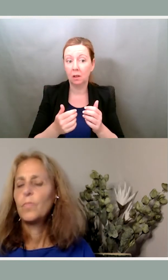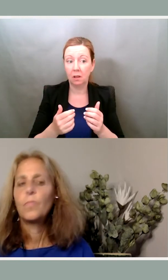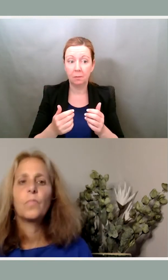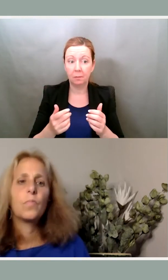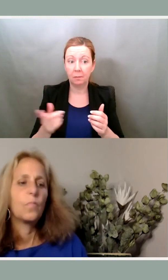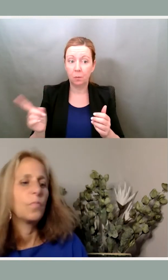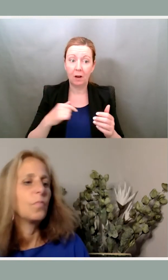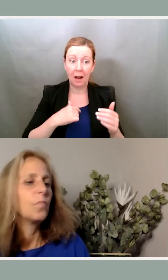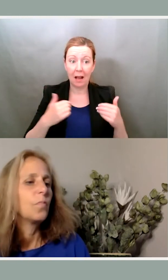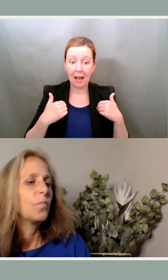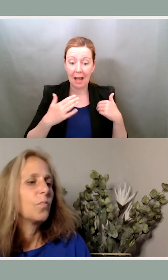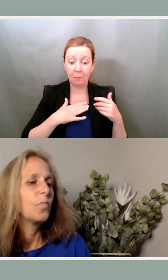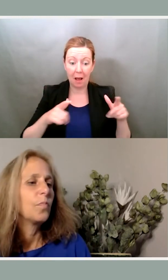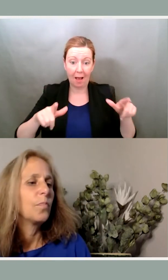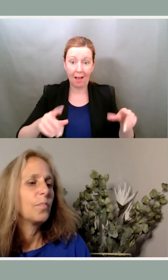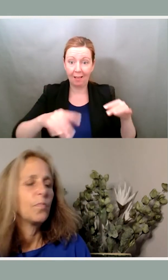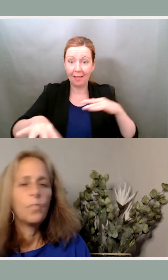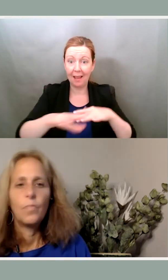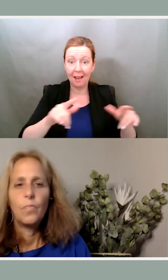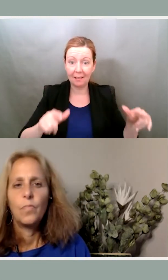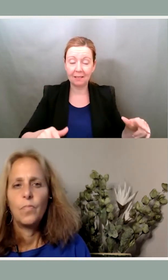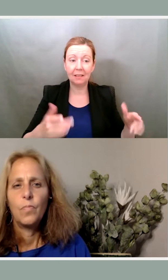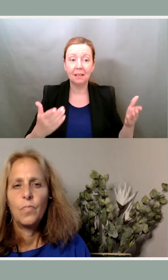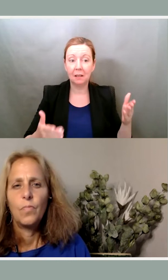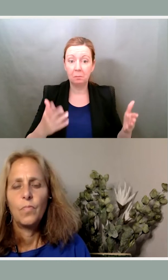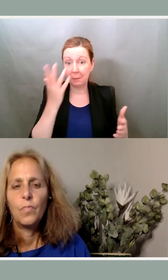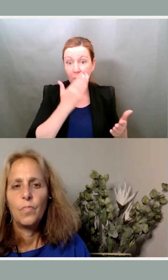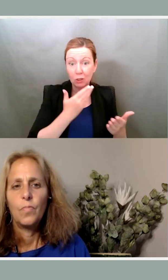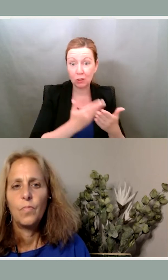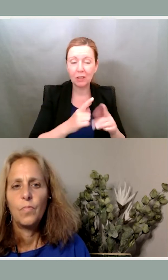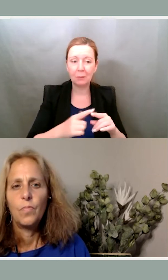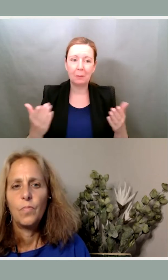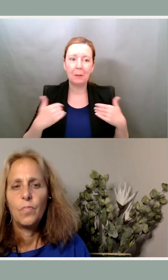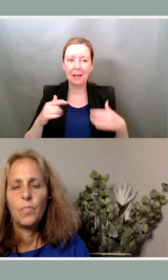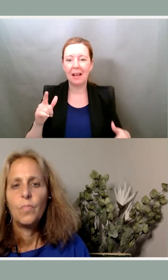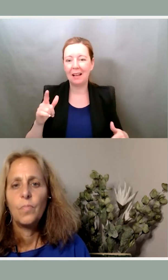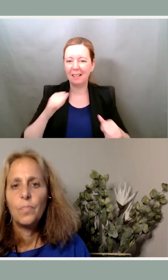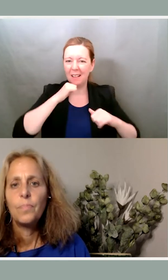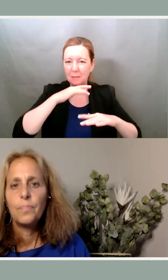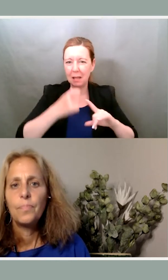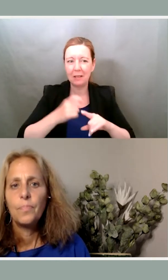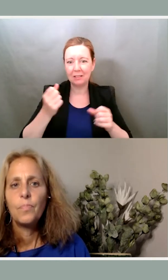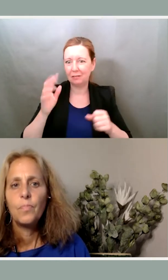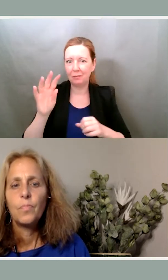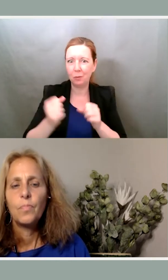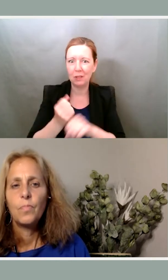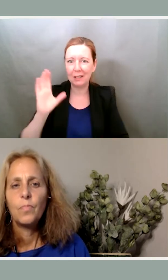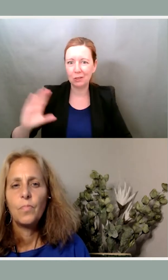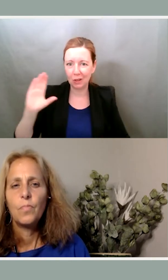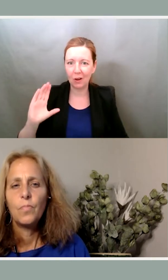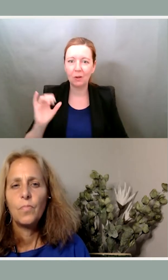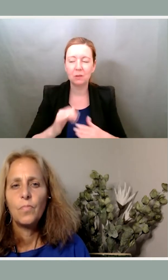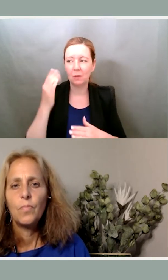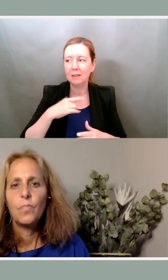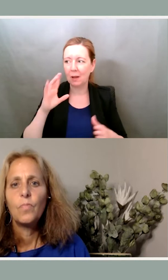I may have my little plot of land, that land may look good, but it may have legacy contamination from 40 years ago. So that's where I would